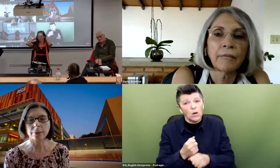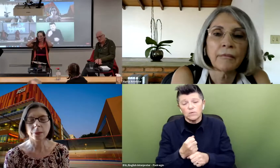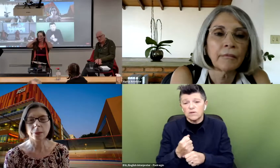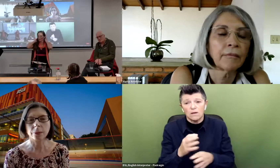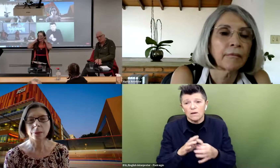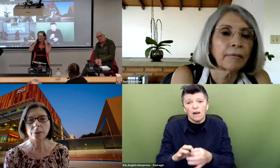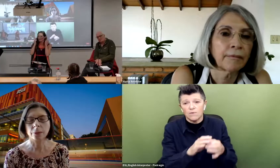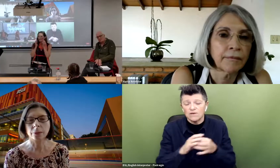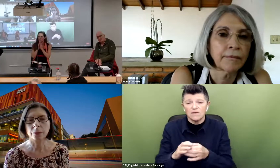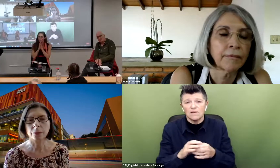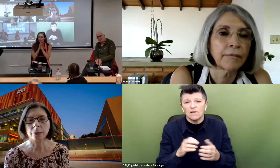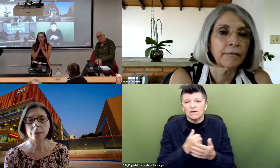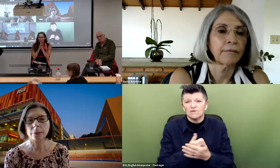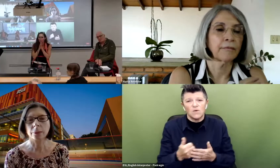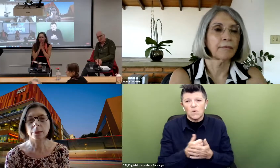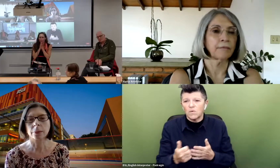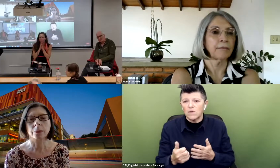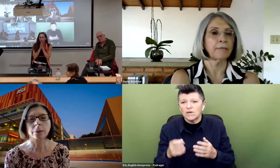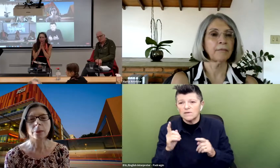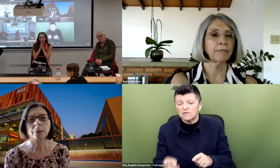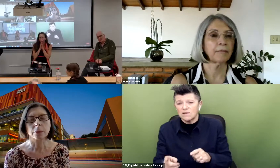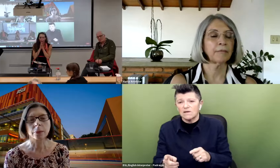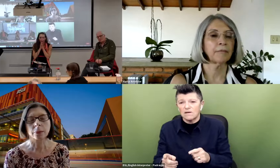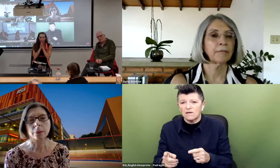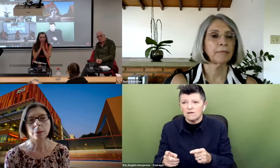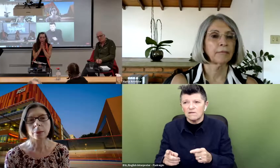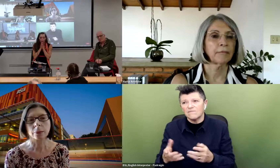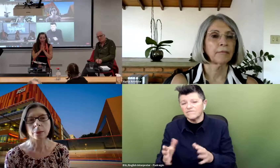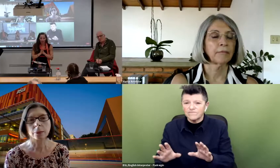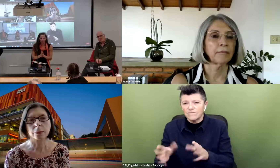talk to policymakers and theories, right? Is that